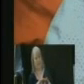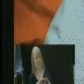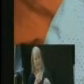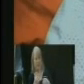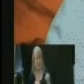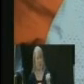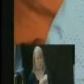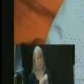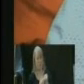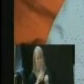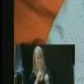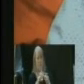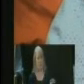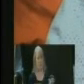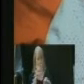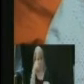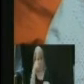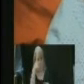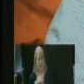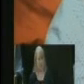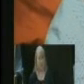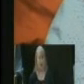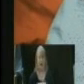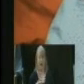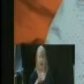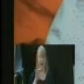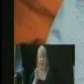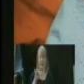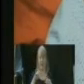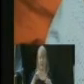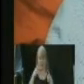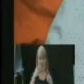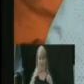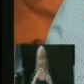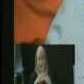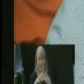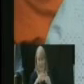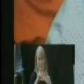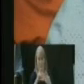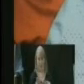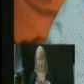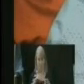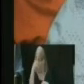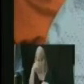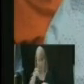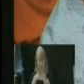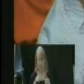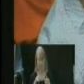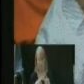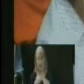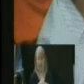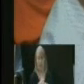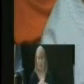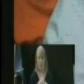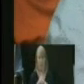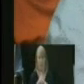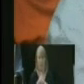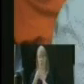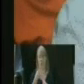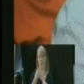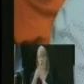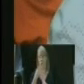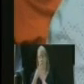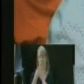me. And the second thing that stands out for me was our quarterly focus group